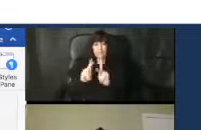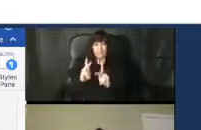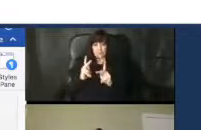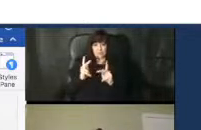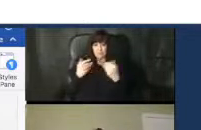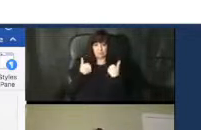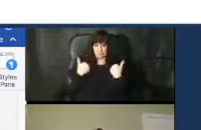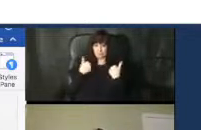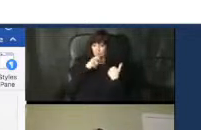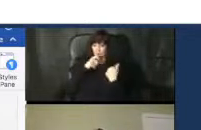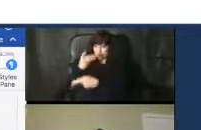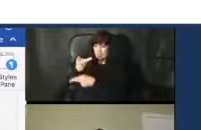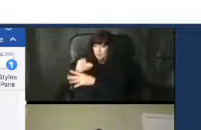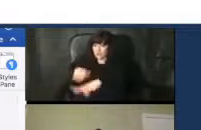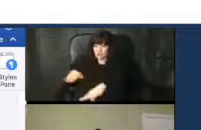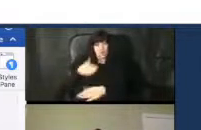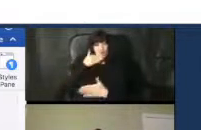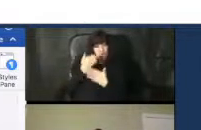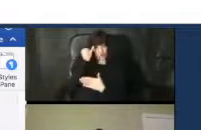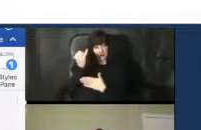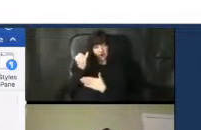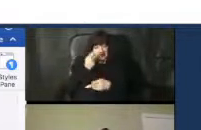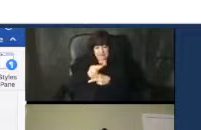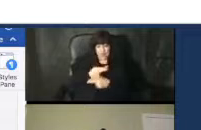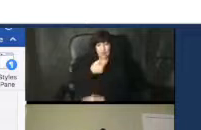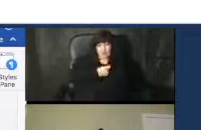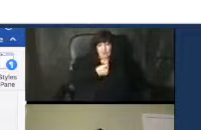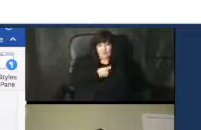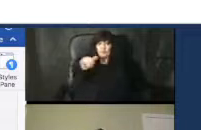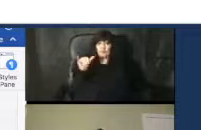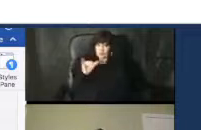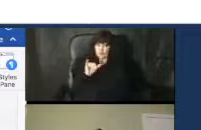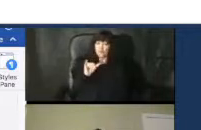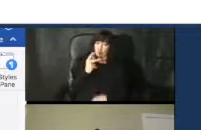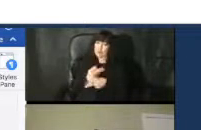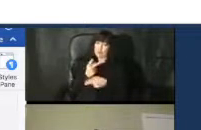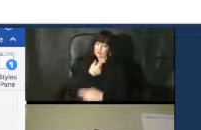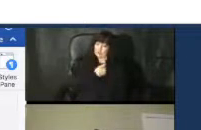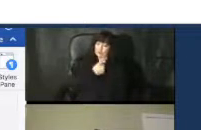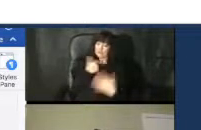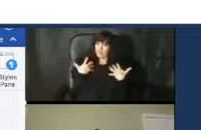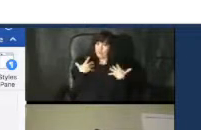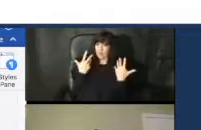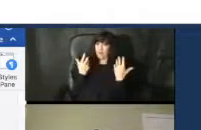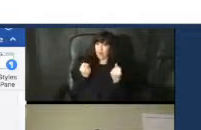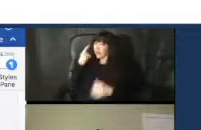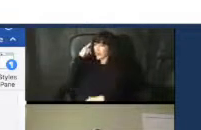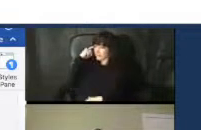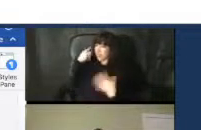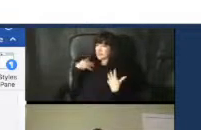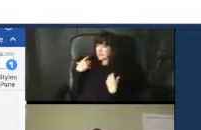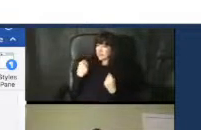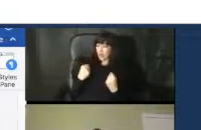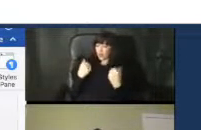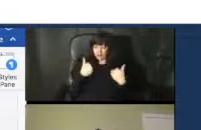children, and about a lot of the resources that are out there. Malia mentioned our statewide